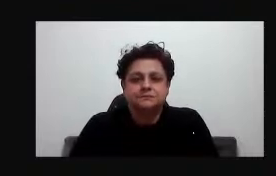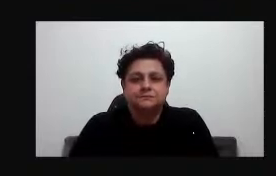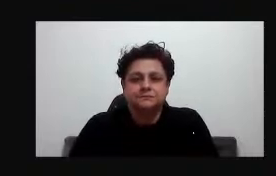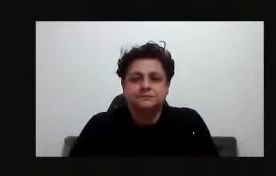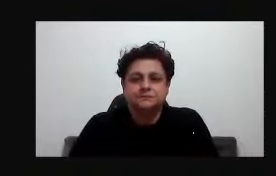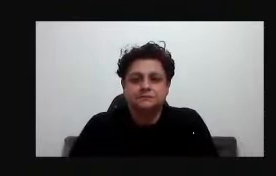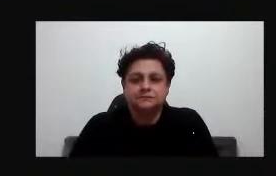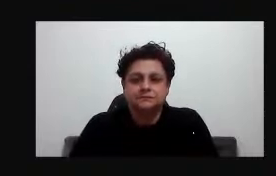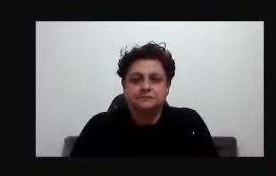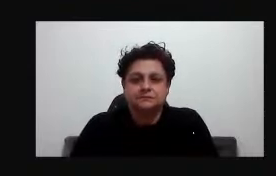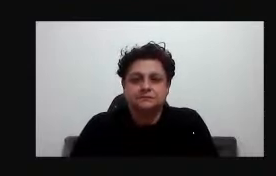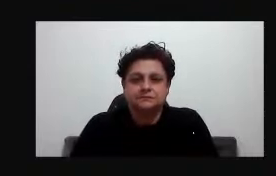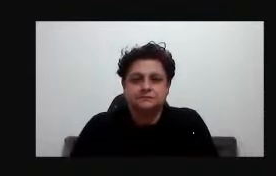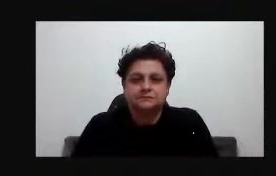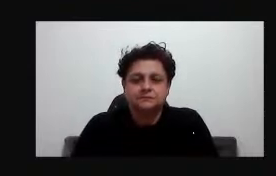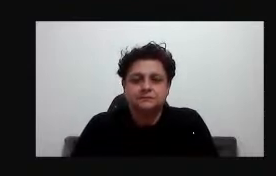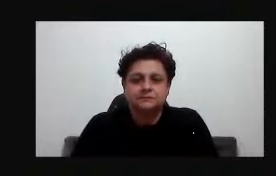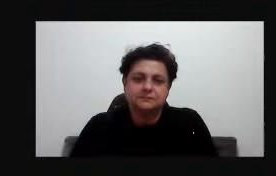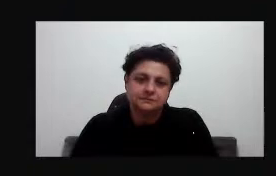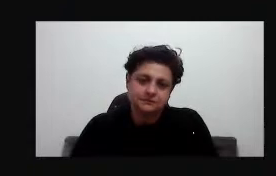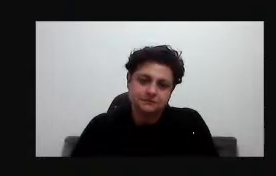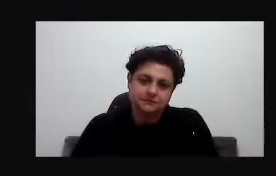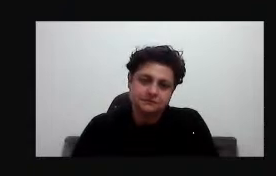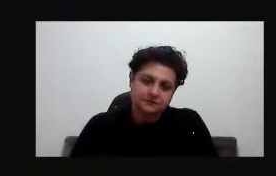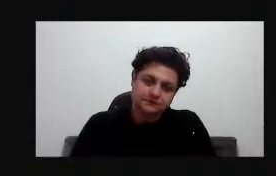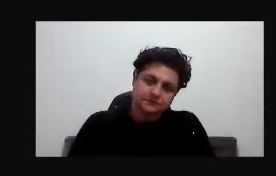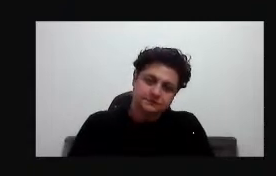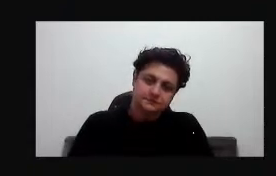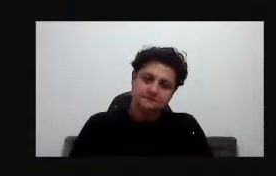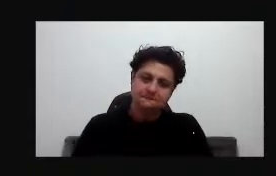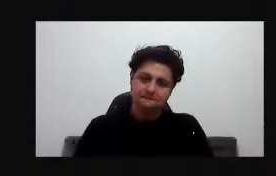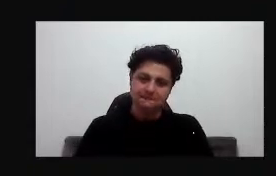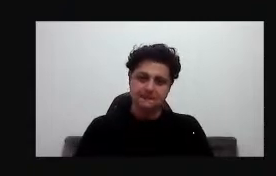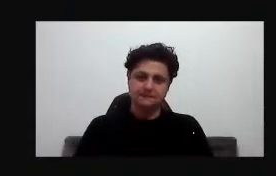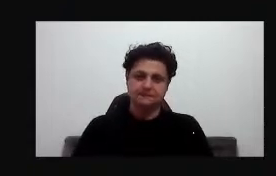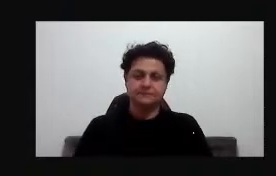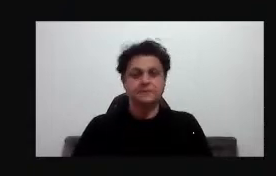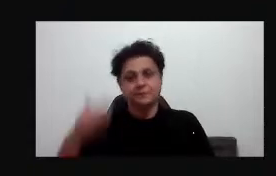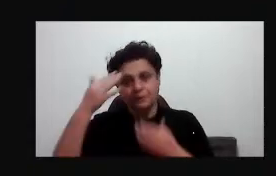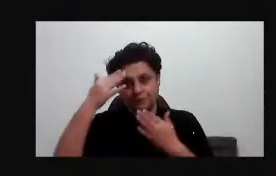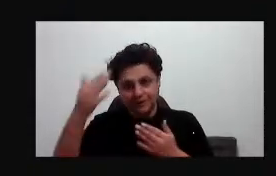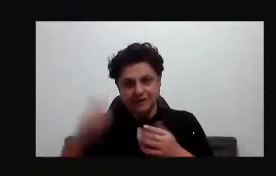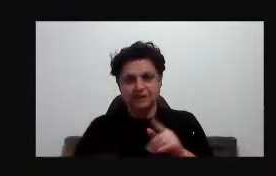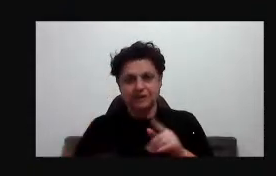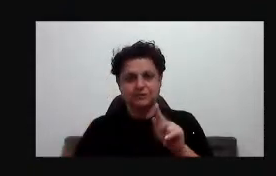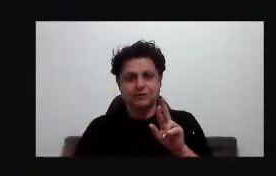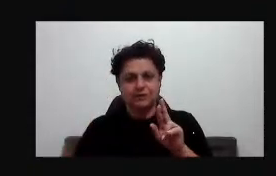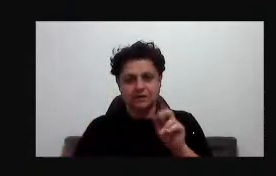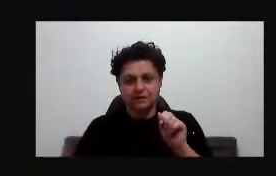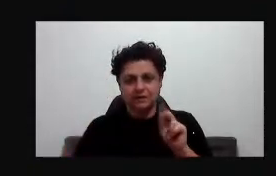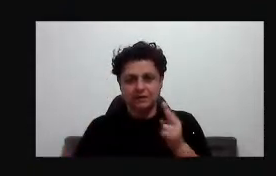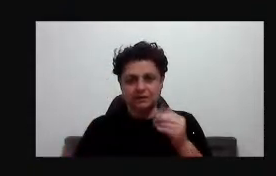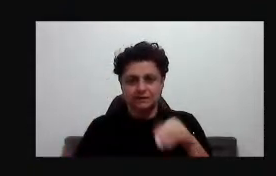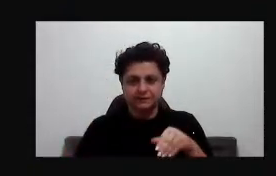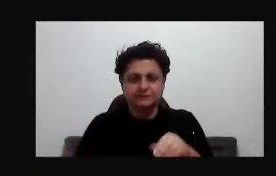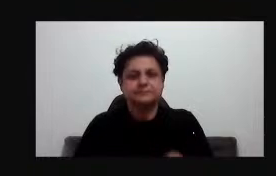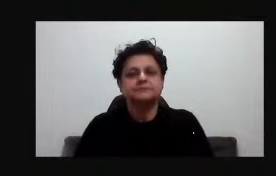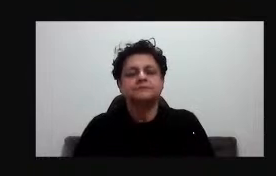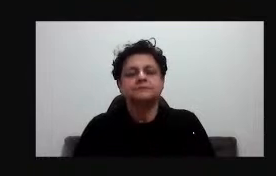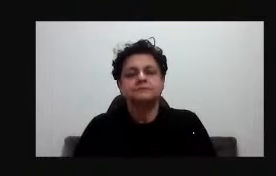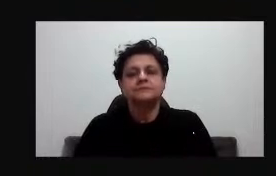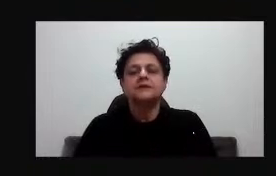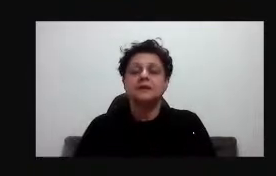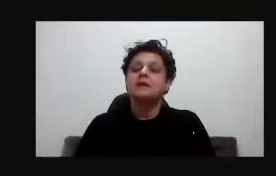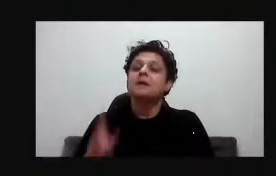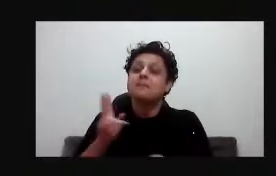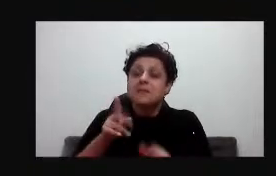Sorry, Graham was muted. Thank you. At the same point about realities of Brazilian public schools, the